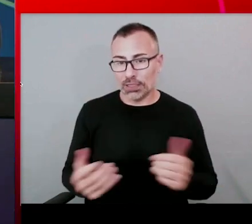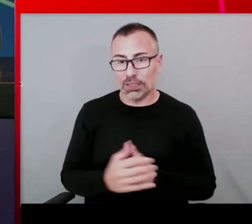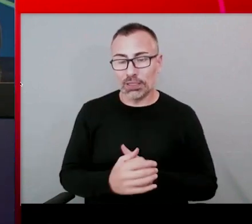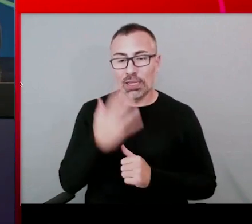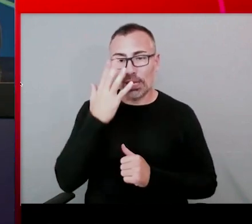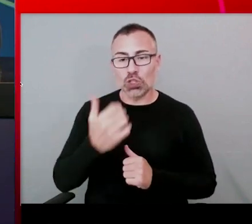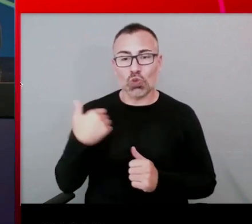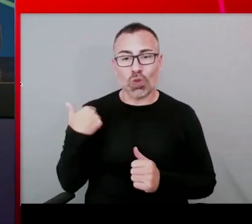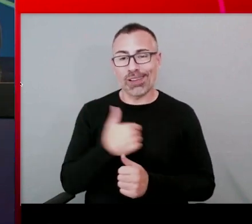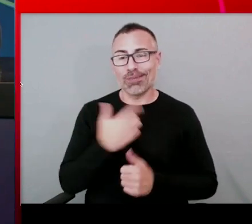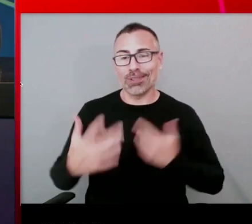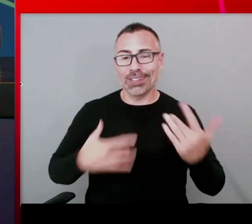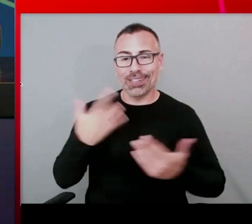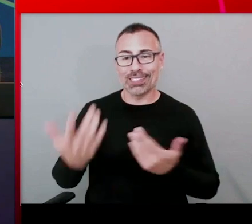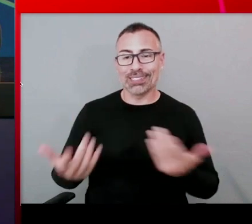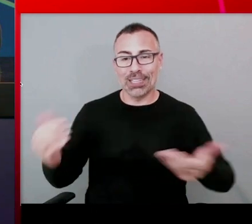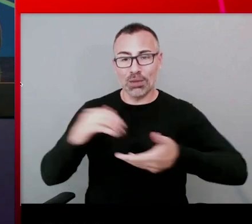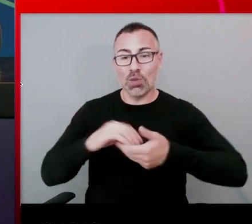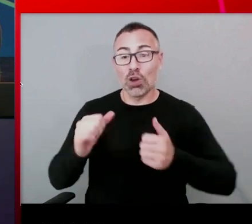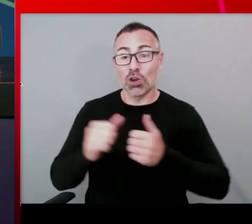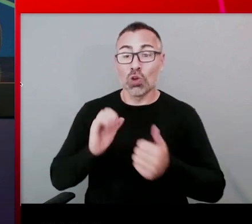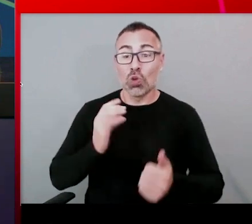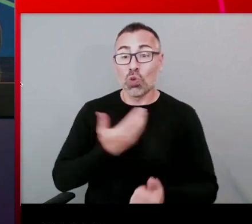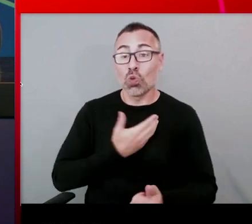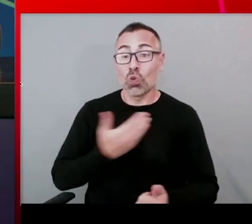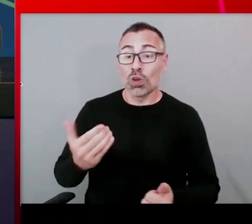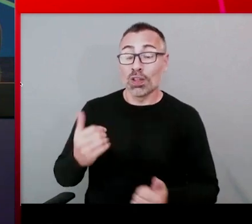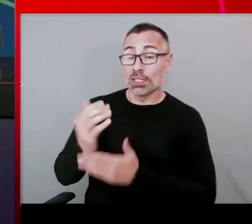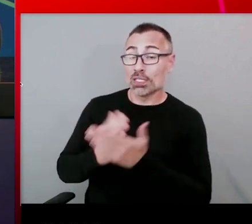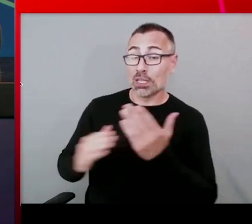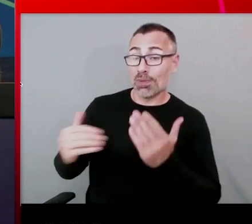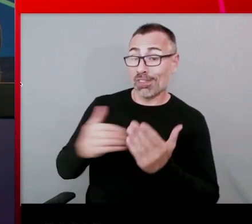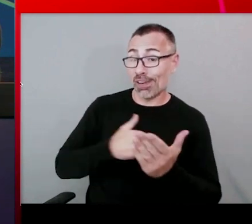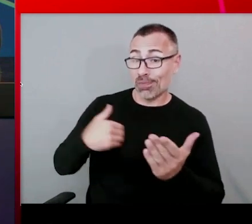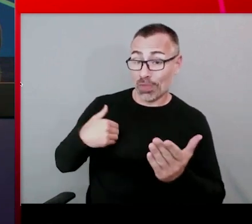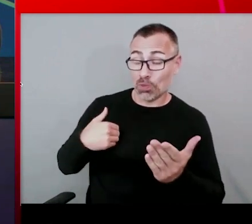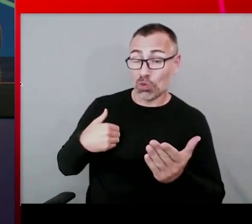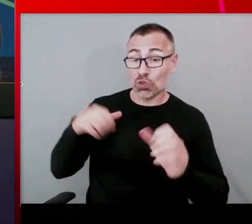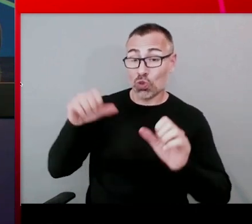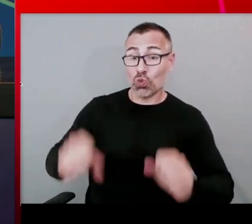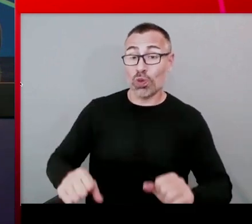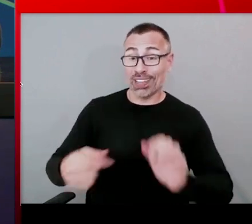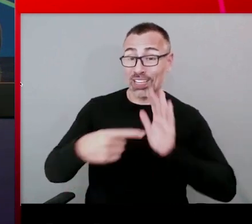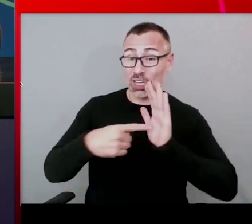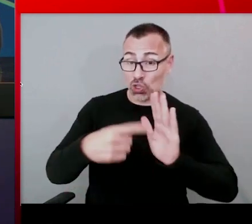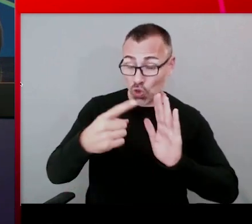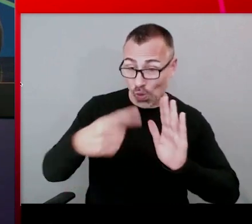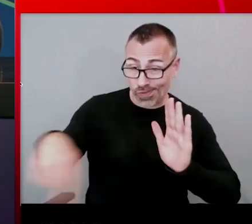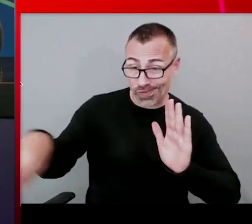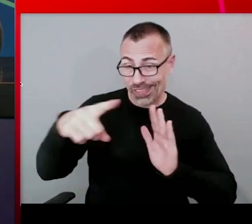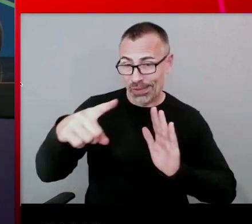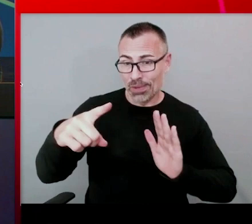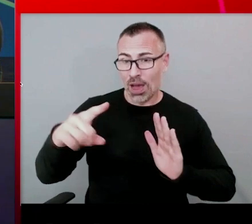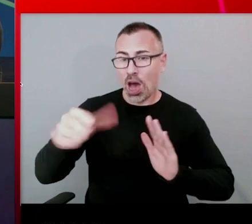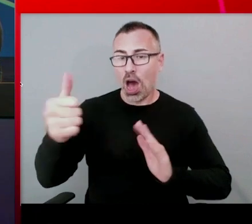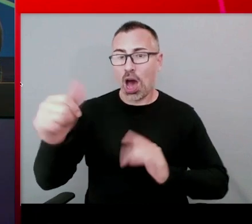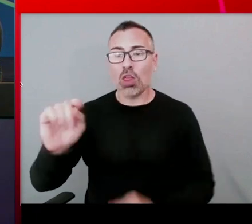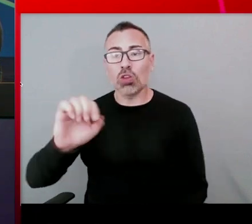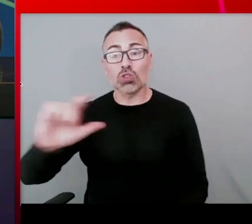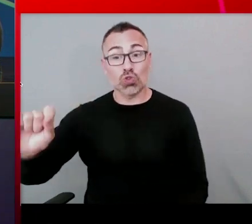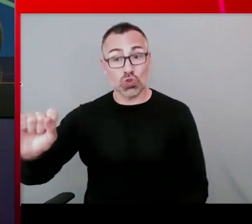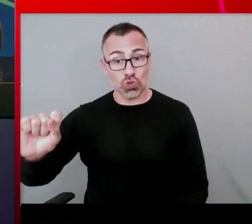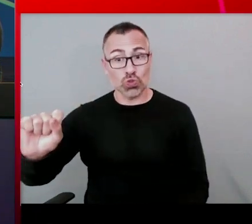with a few APM vendors so we can expose that awareness to other tools so we can, kind of a core component